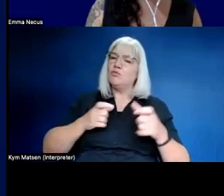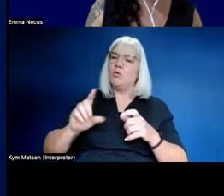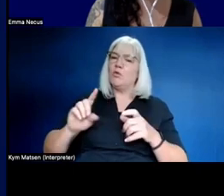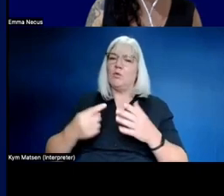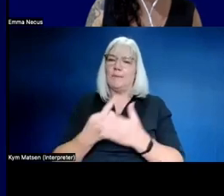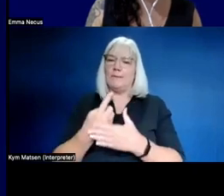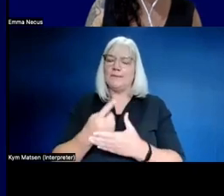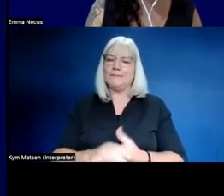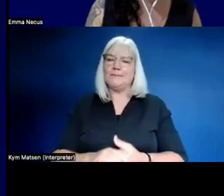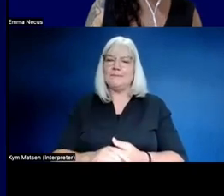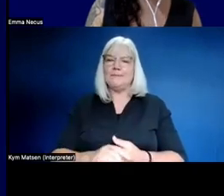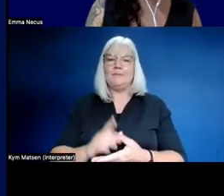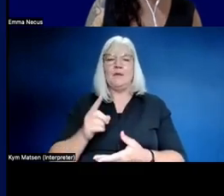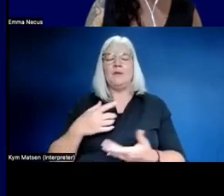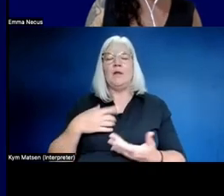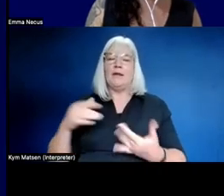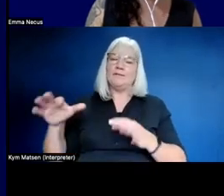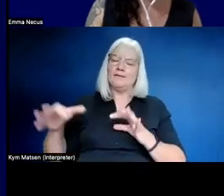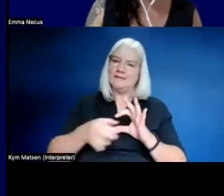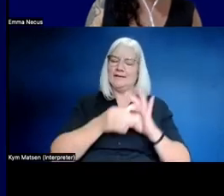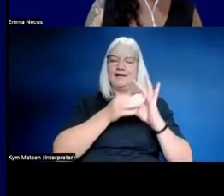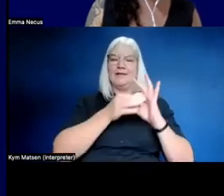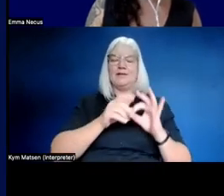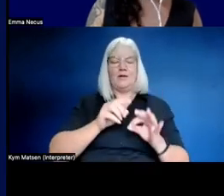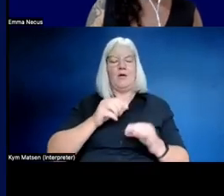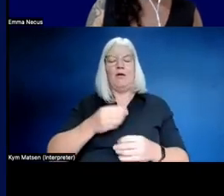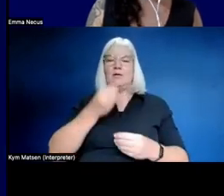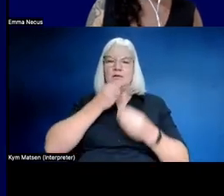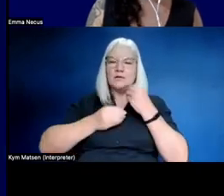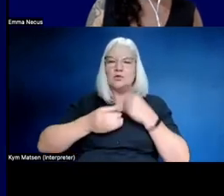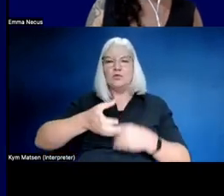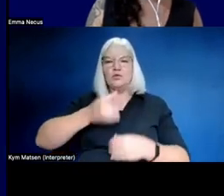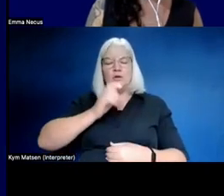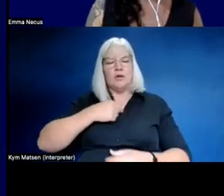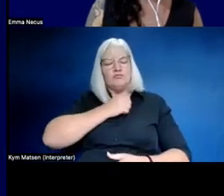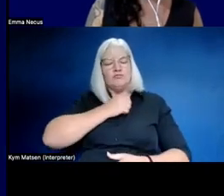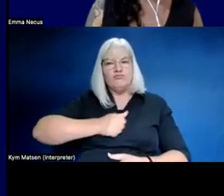is something I feel safe and I enjoy doing and that I want to do.